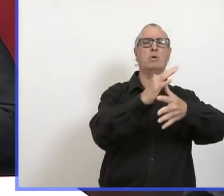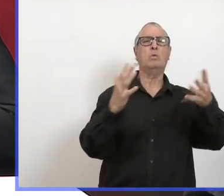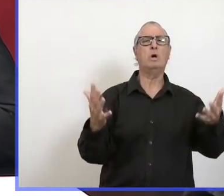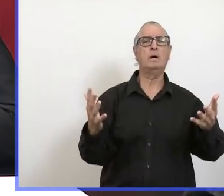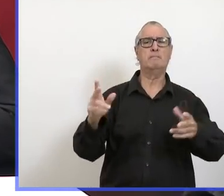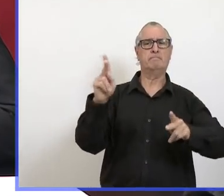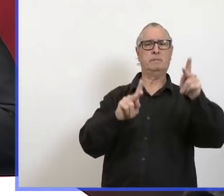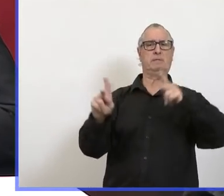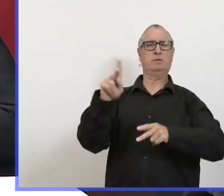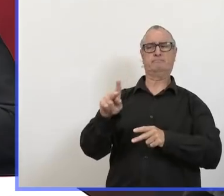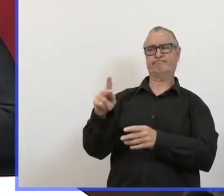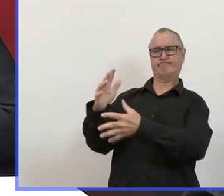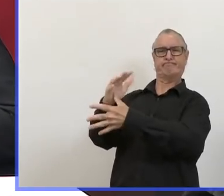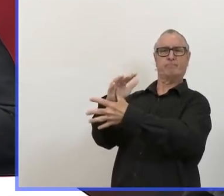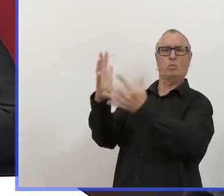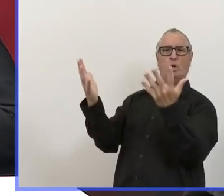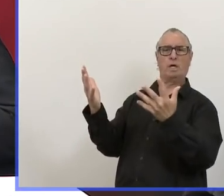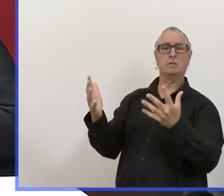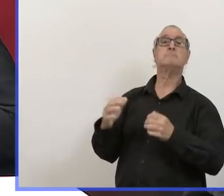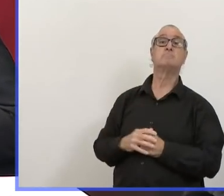out next week.